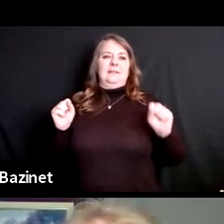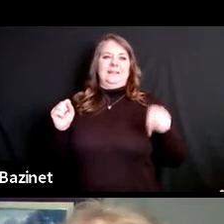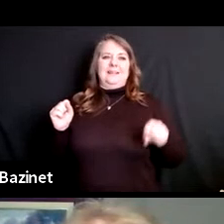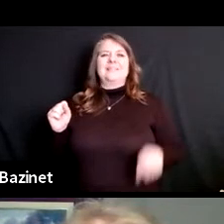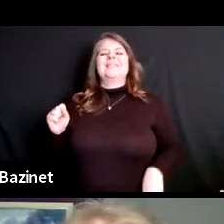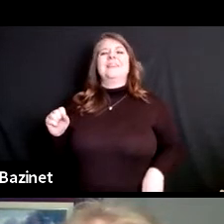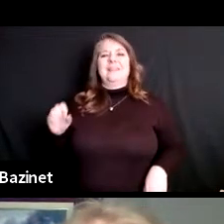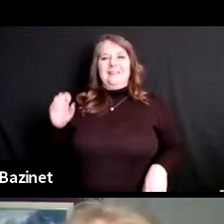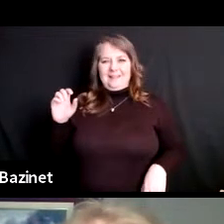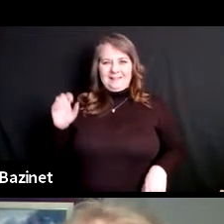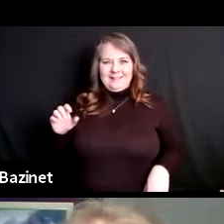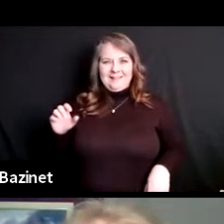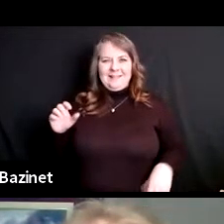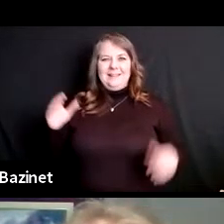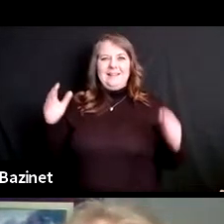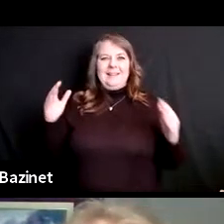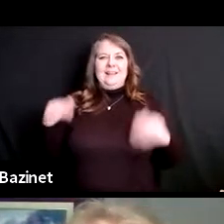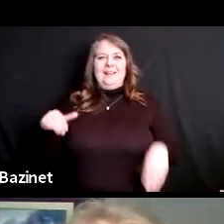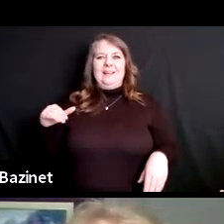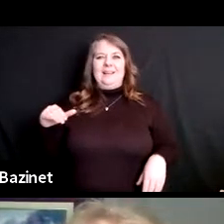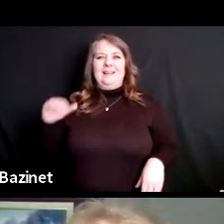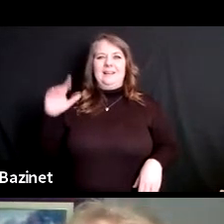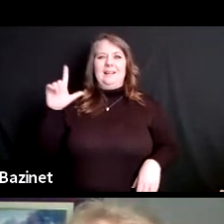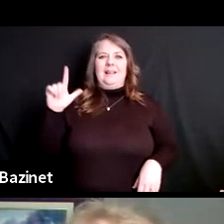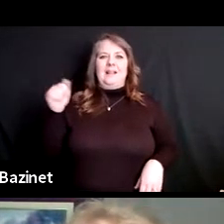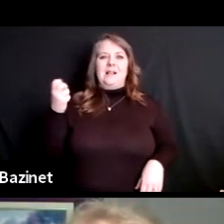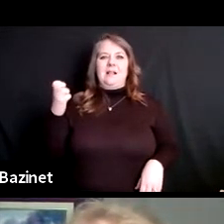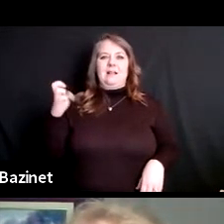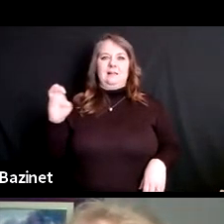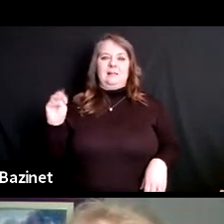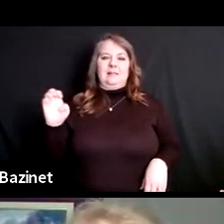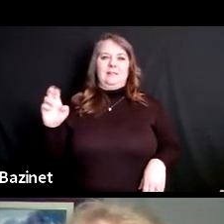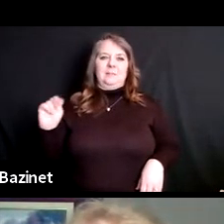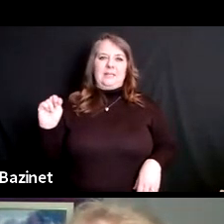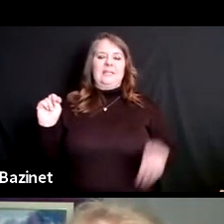Mr. Yes. Lerman? Yes.